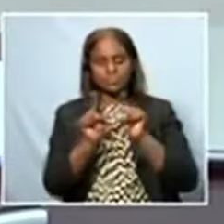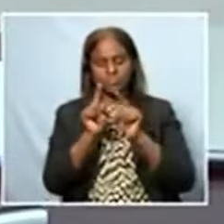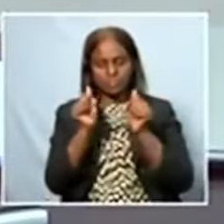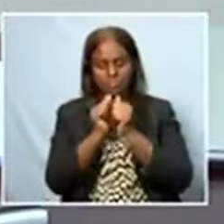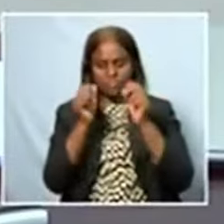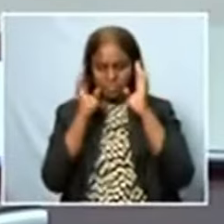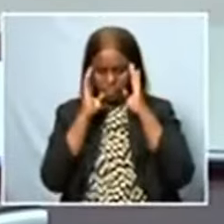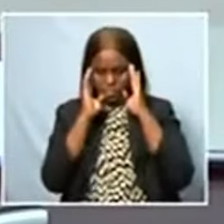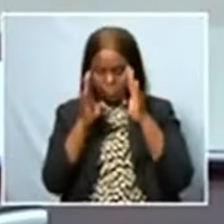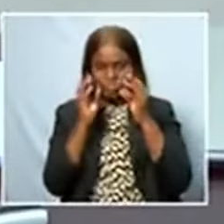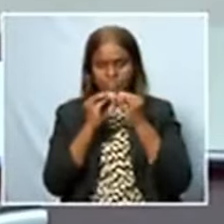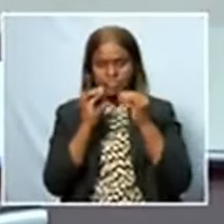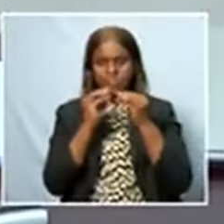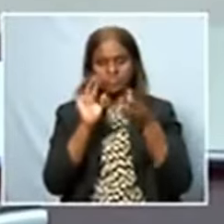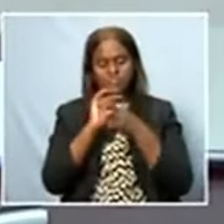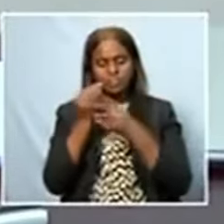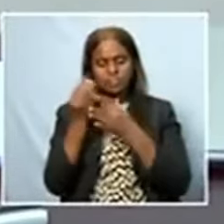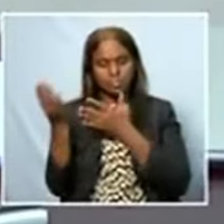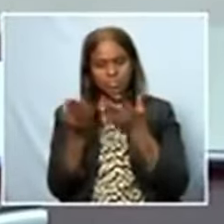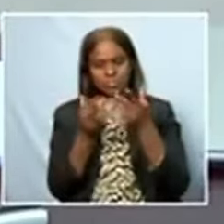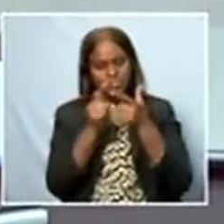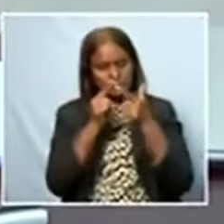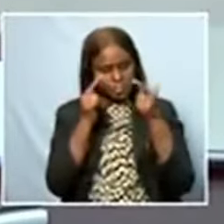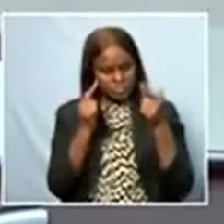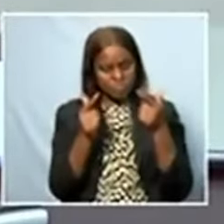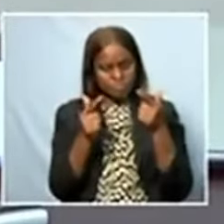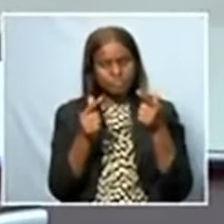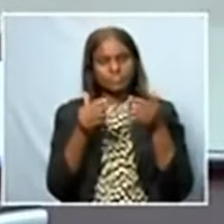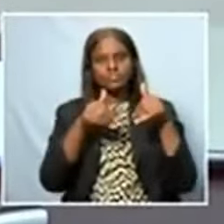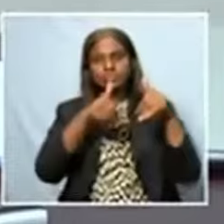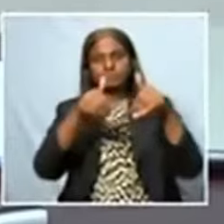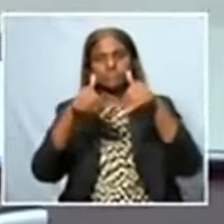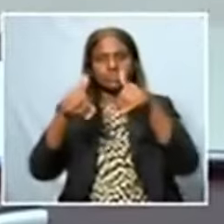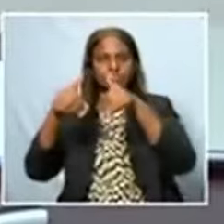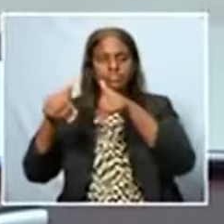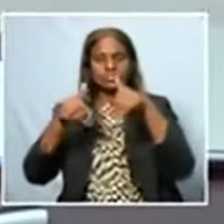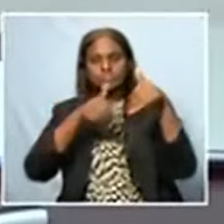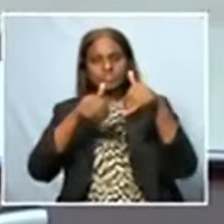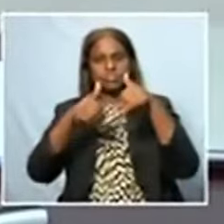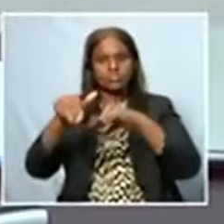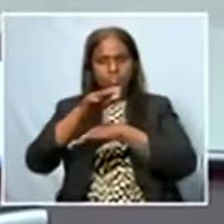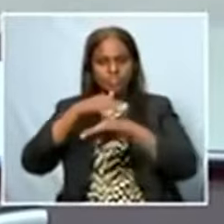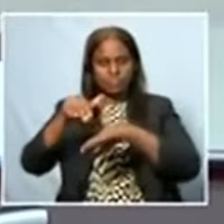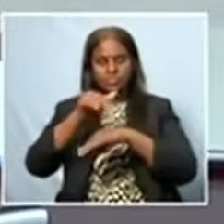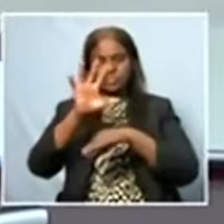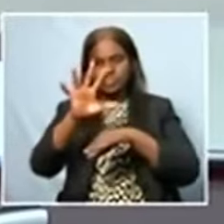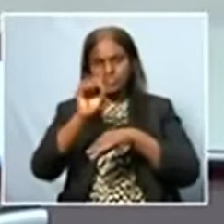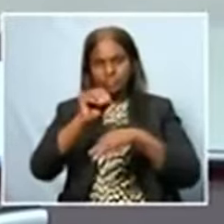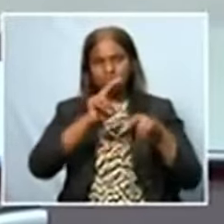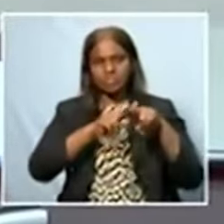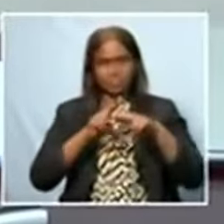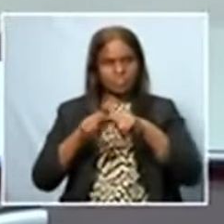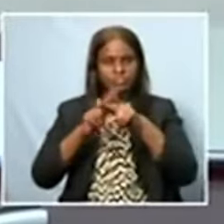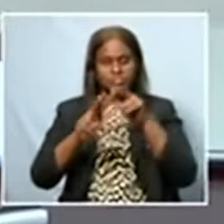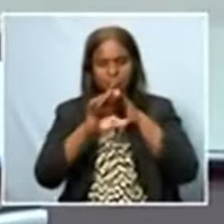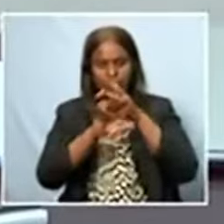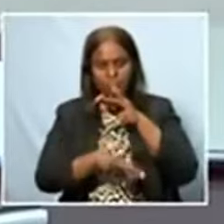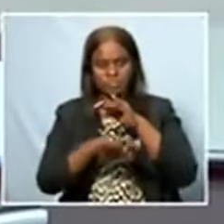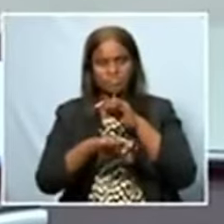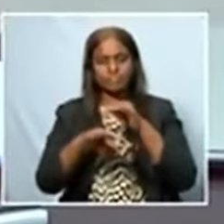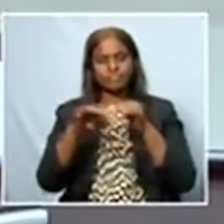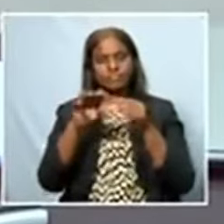a focus there or to bring large capacity buses. These are buses of over 50 seats under the corporate